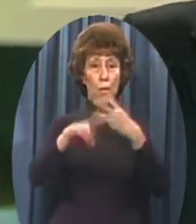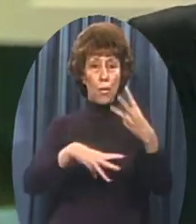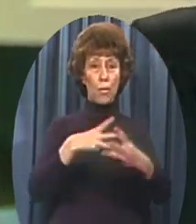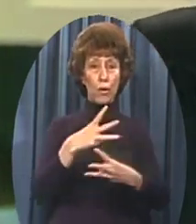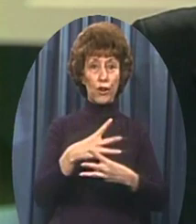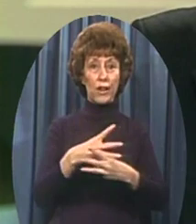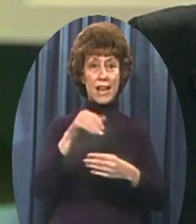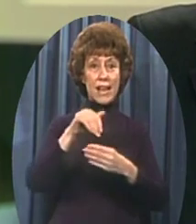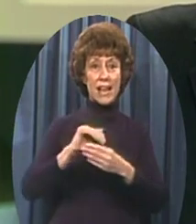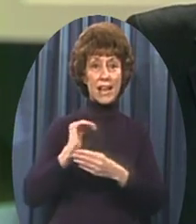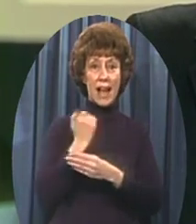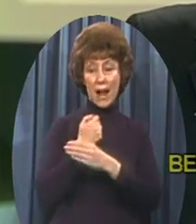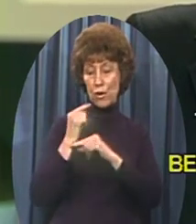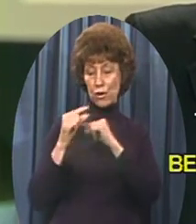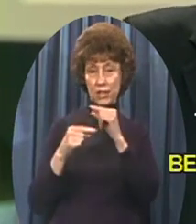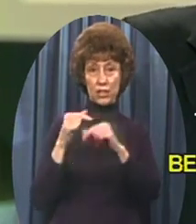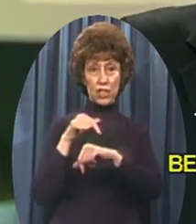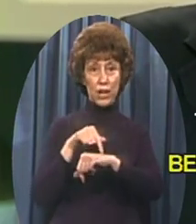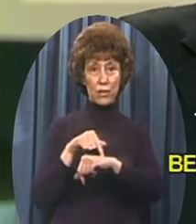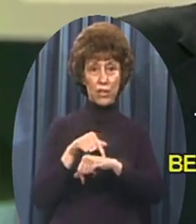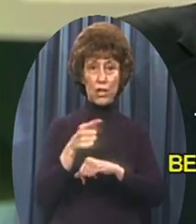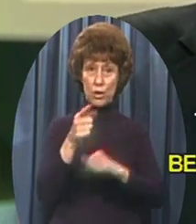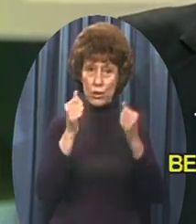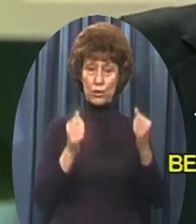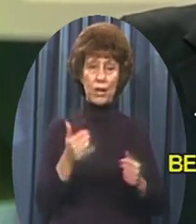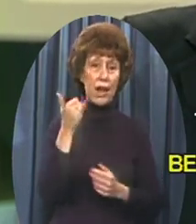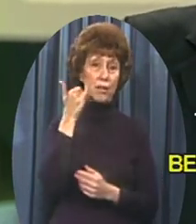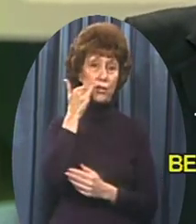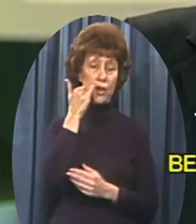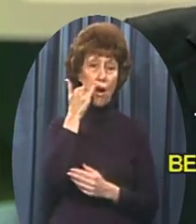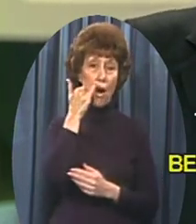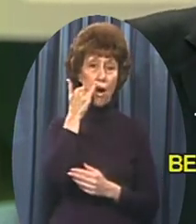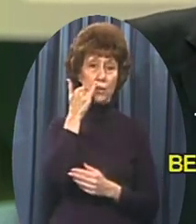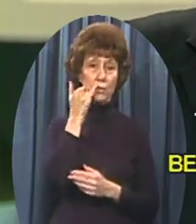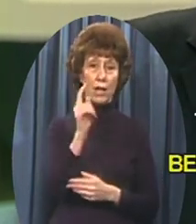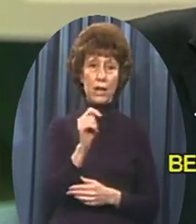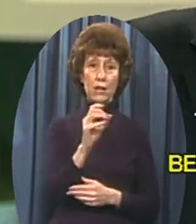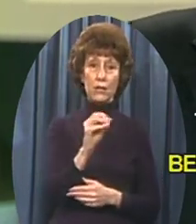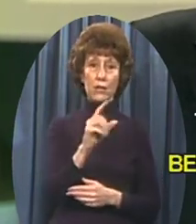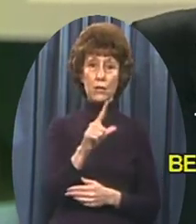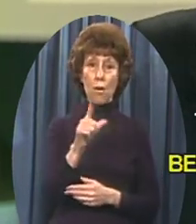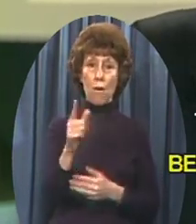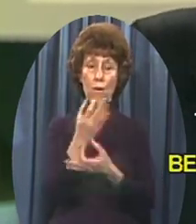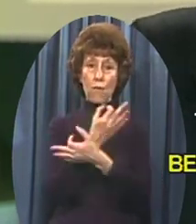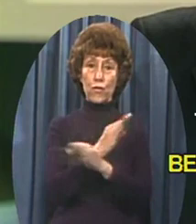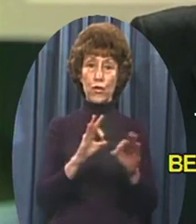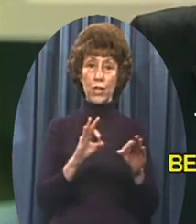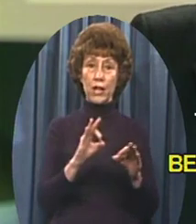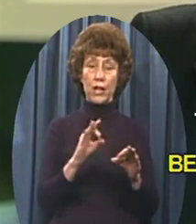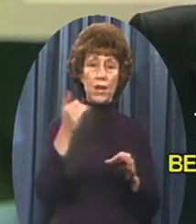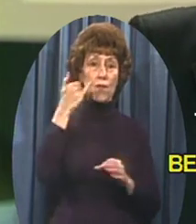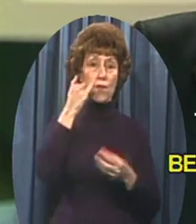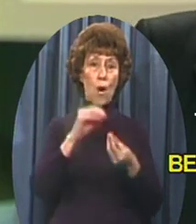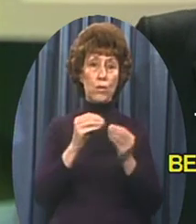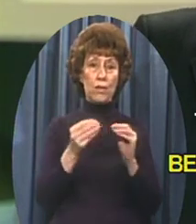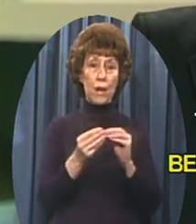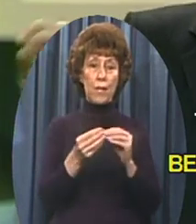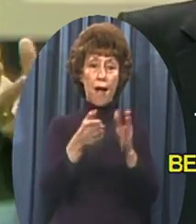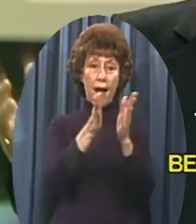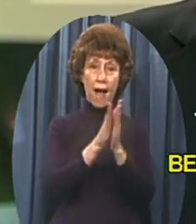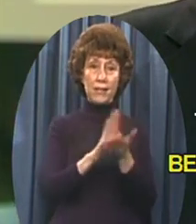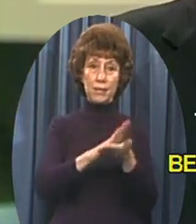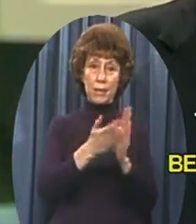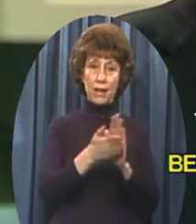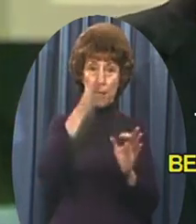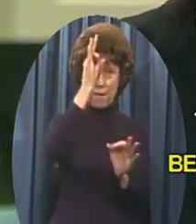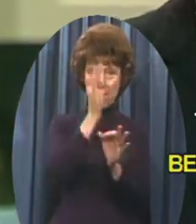generation, call us on our toll-free number and ask for information about becoming a faith partner. That doesn't mean you're going to become one, but we'll tell you